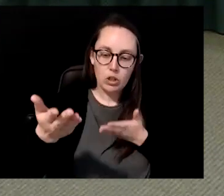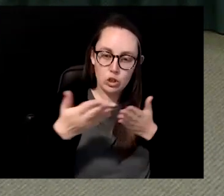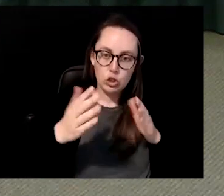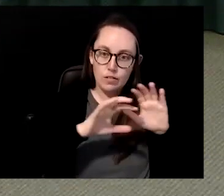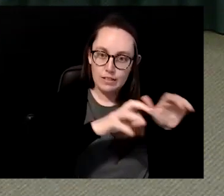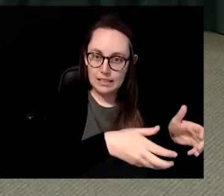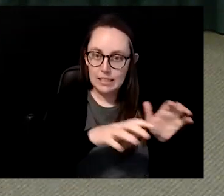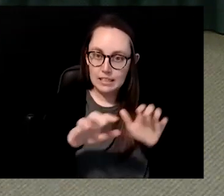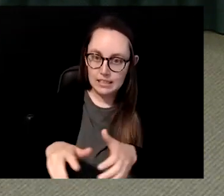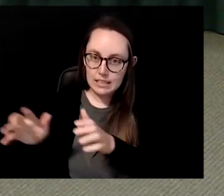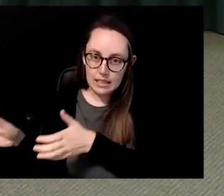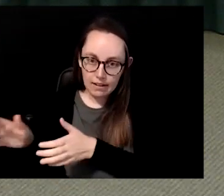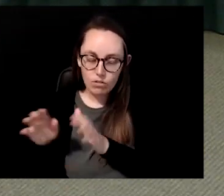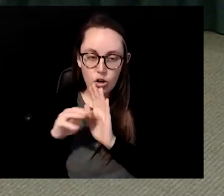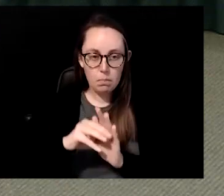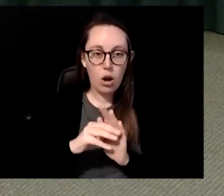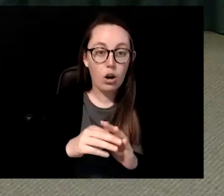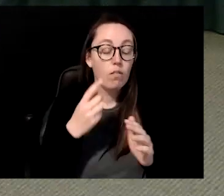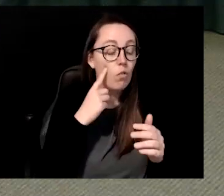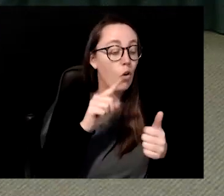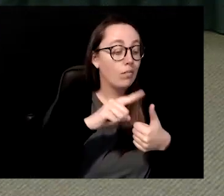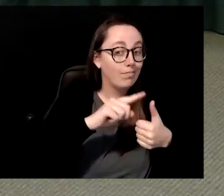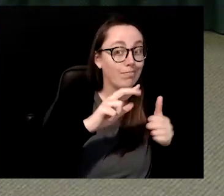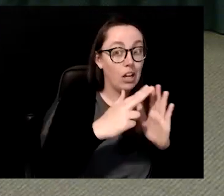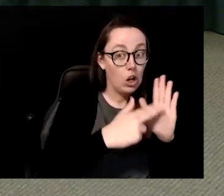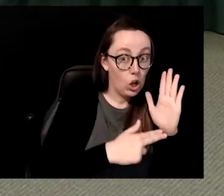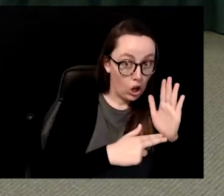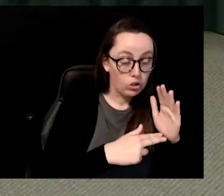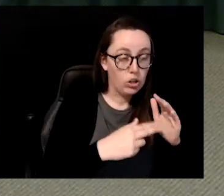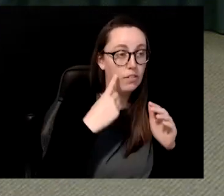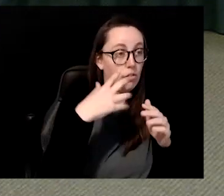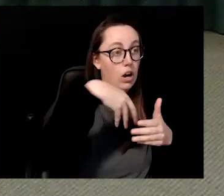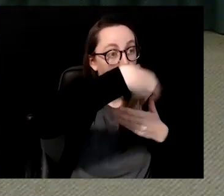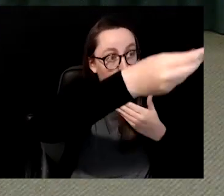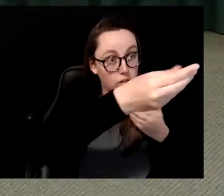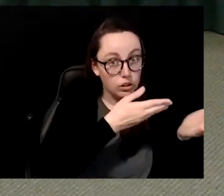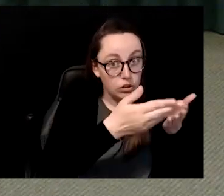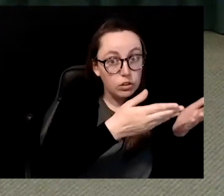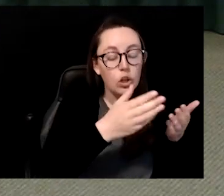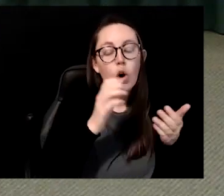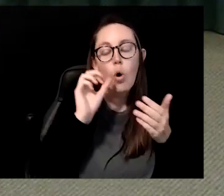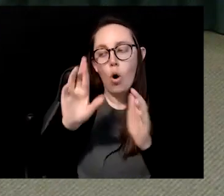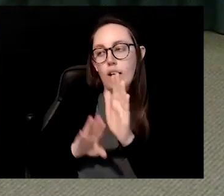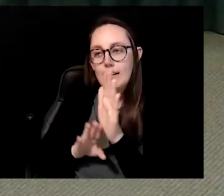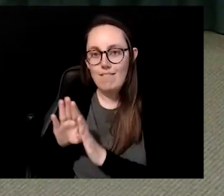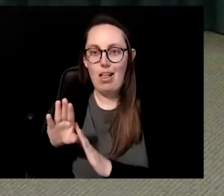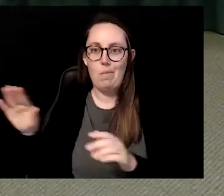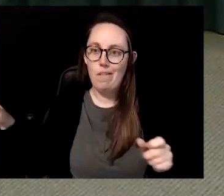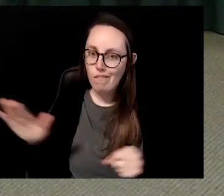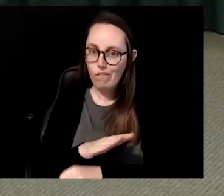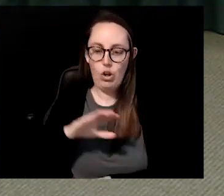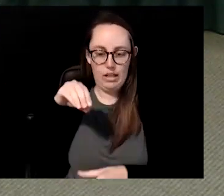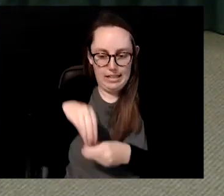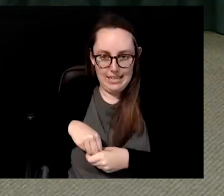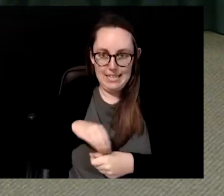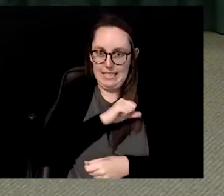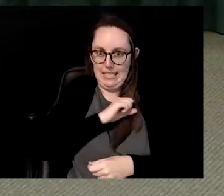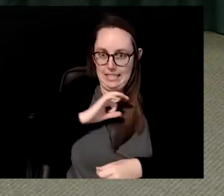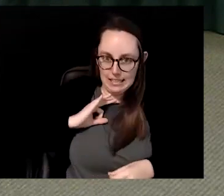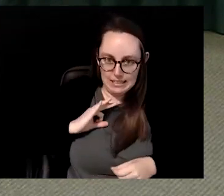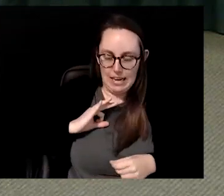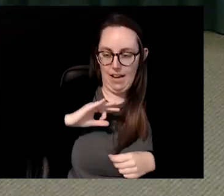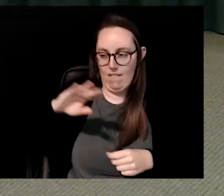Contracting EMS services to an external party or developing a full Municipal Fire EMS